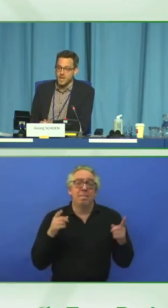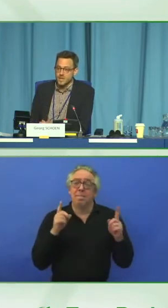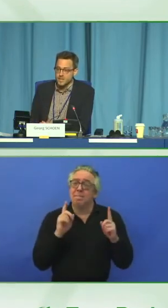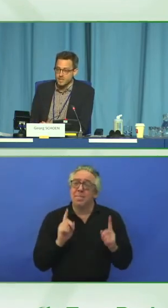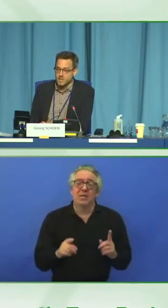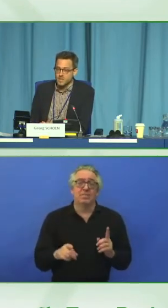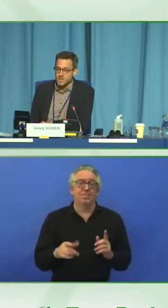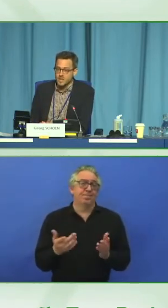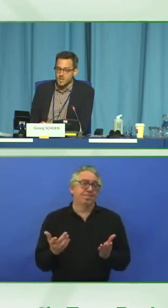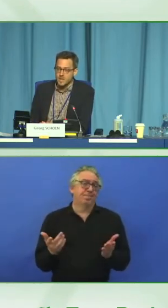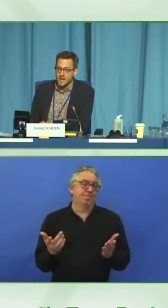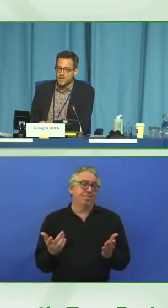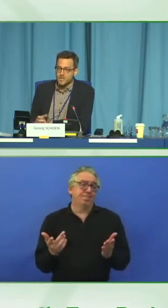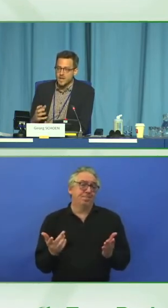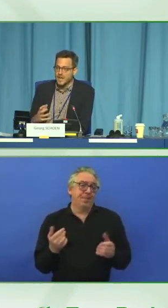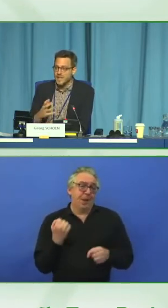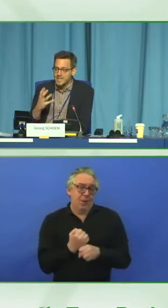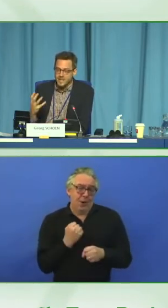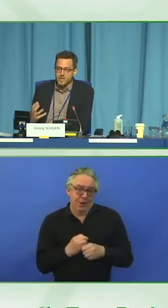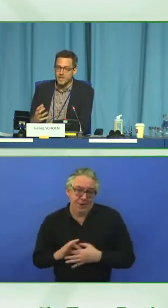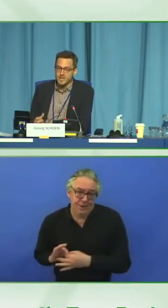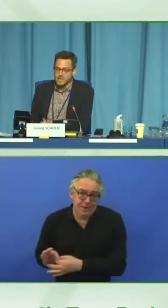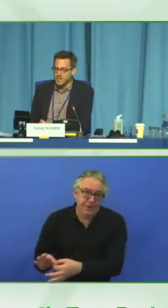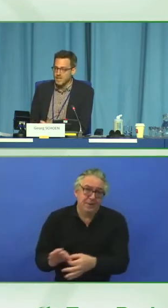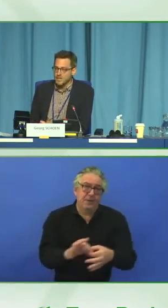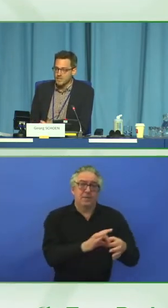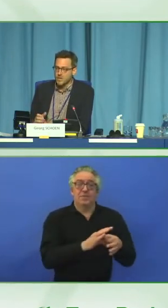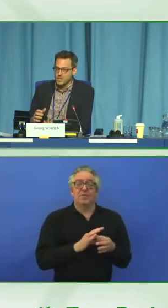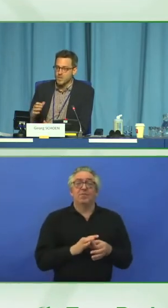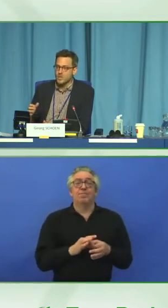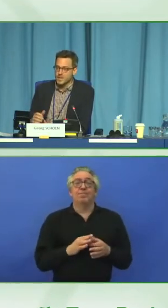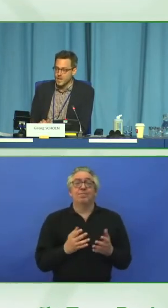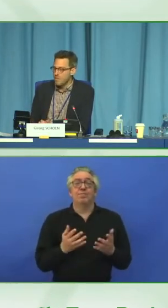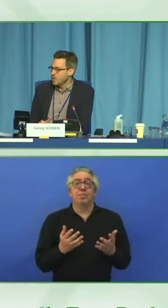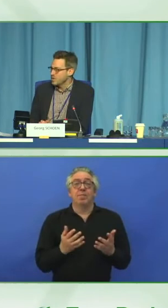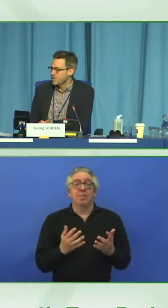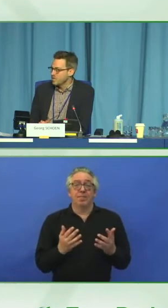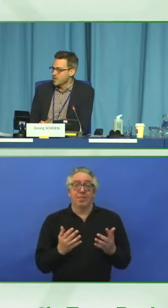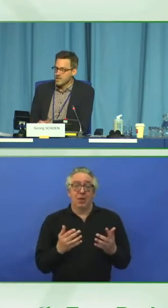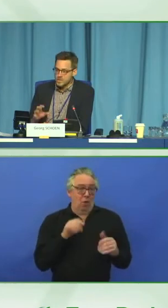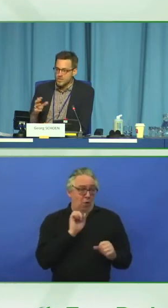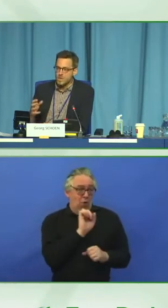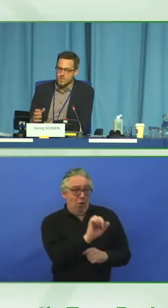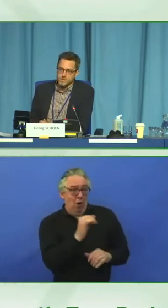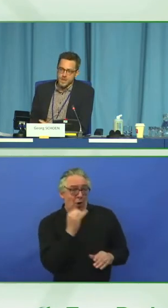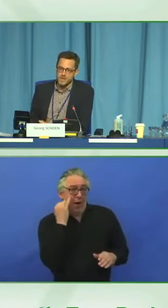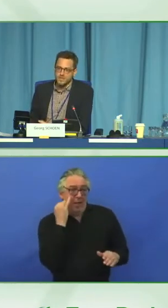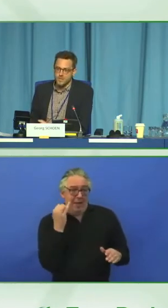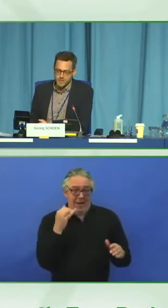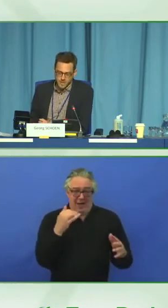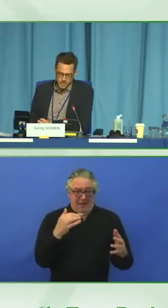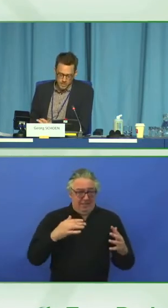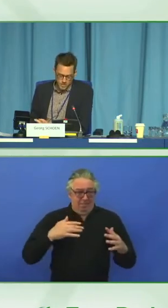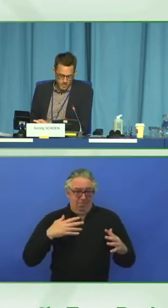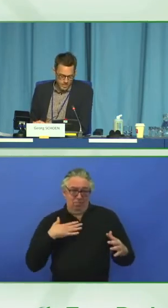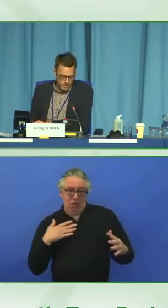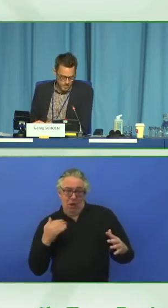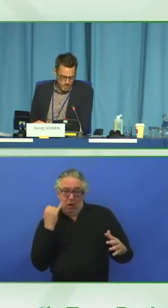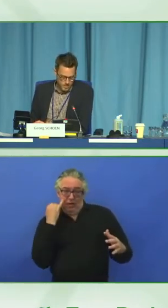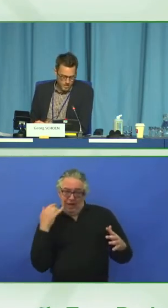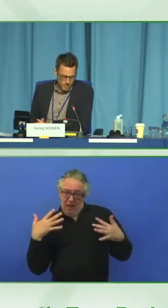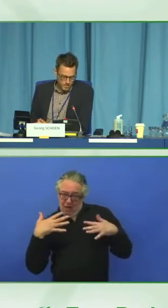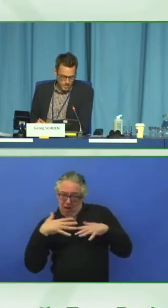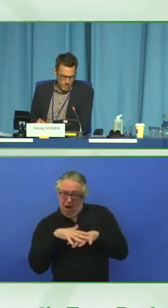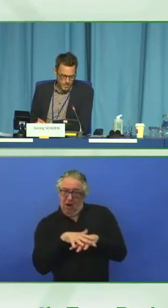work together to kind of integrate this in what is already emerging, just from a perspective